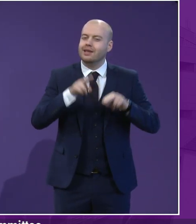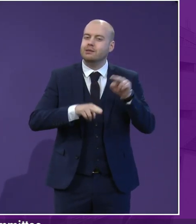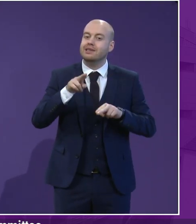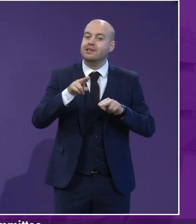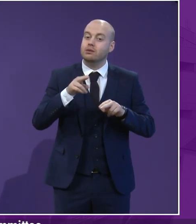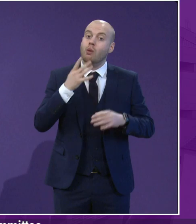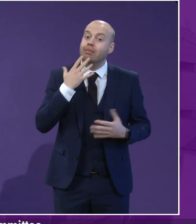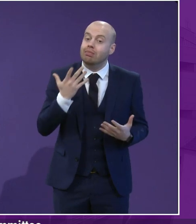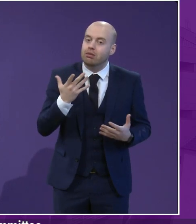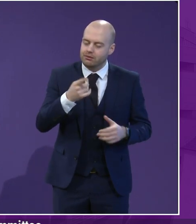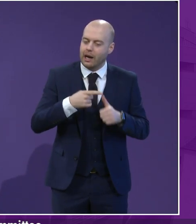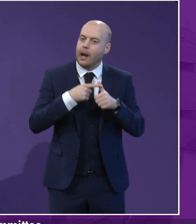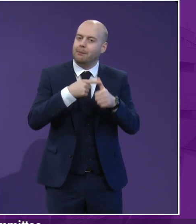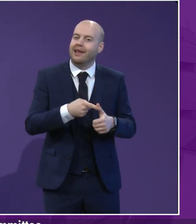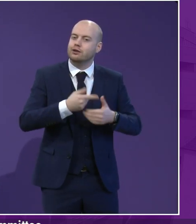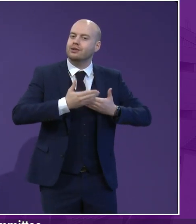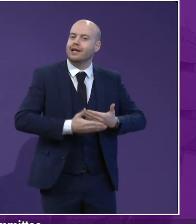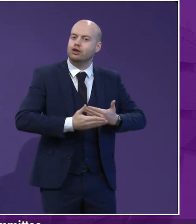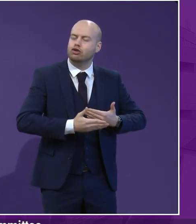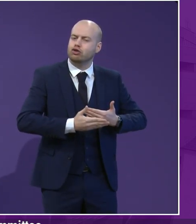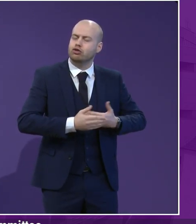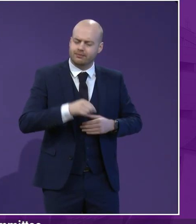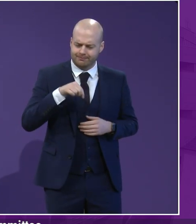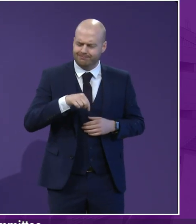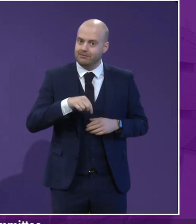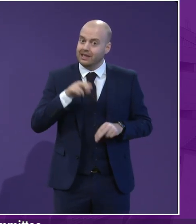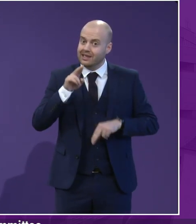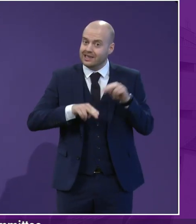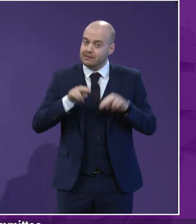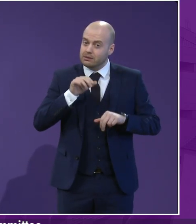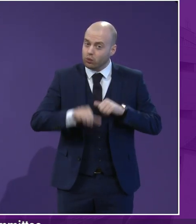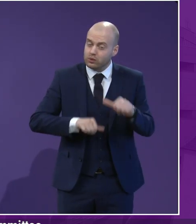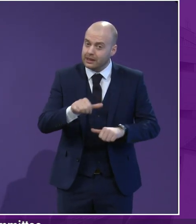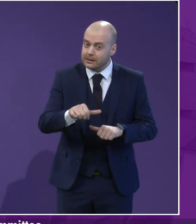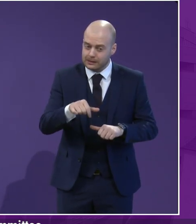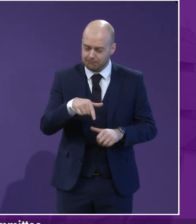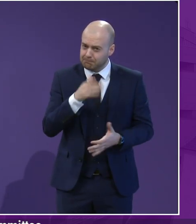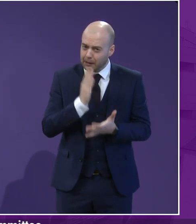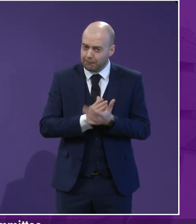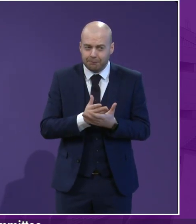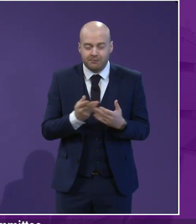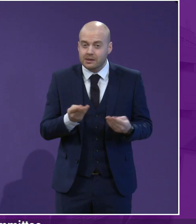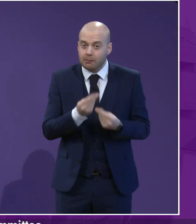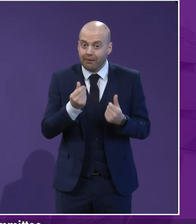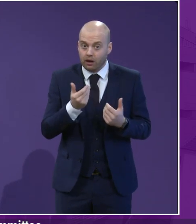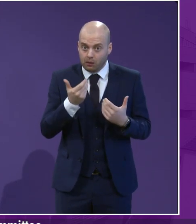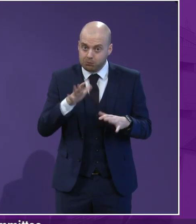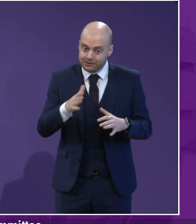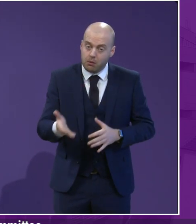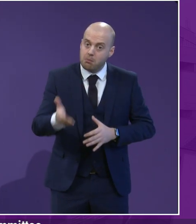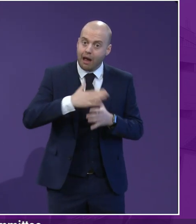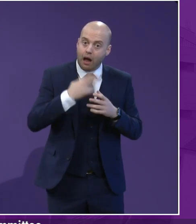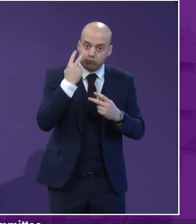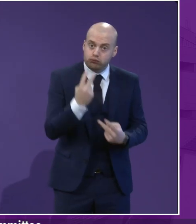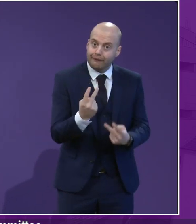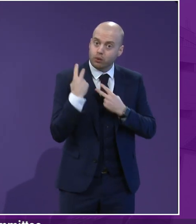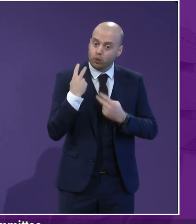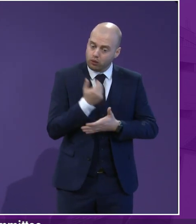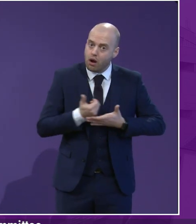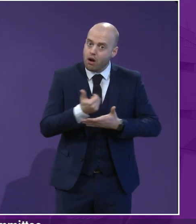reasonable adjustments. And I'd be interested in your views on whether reasonable adjustments mean an assessment is